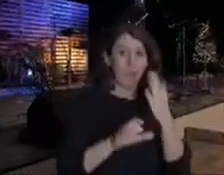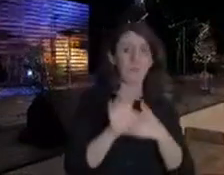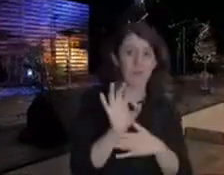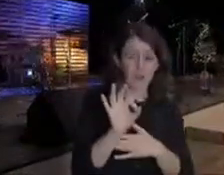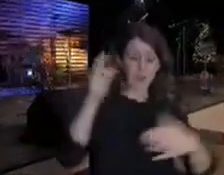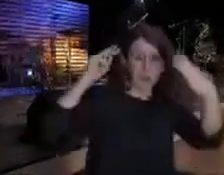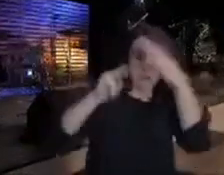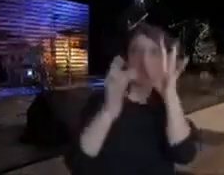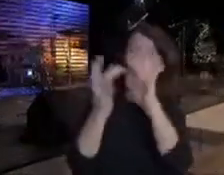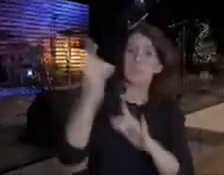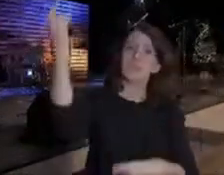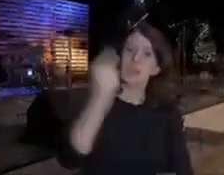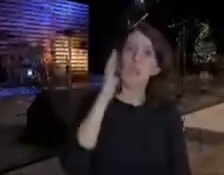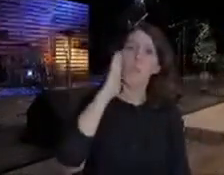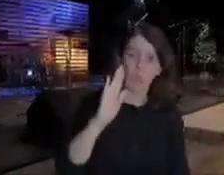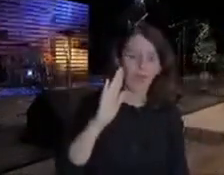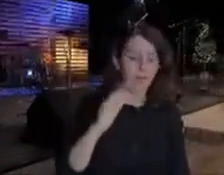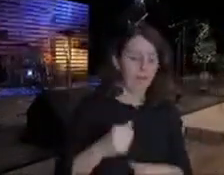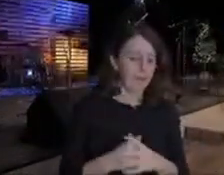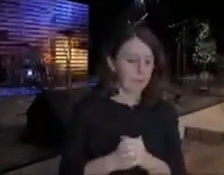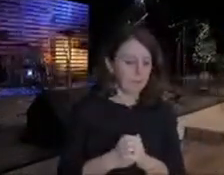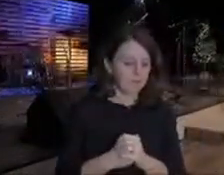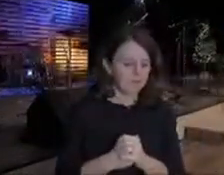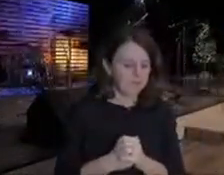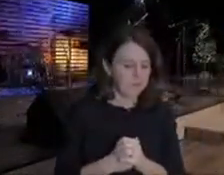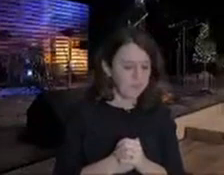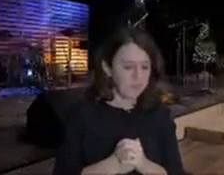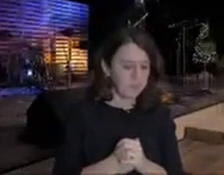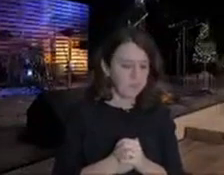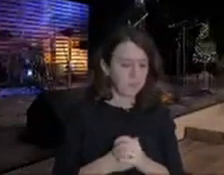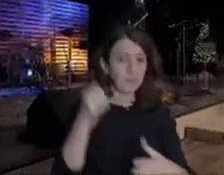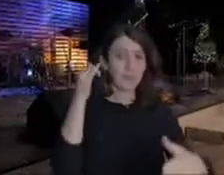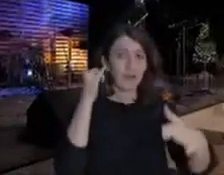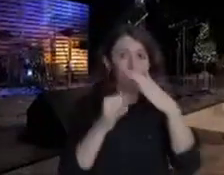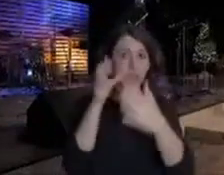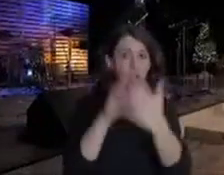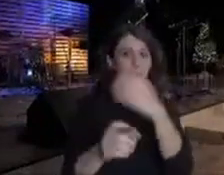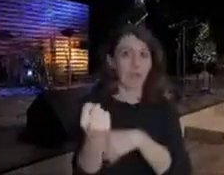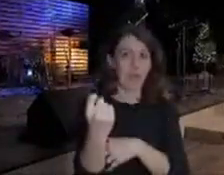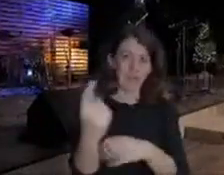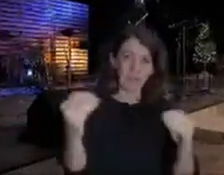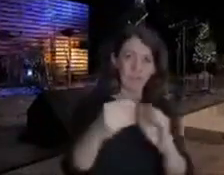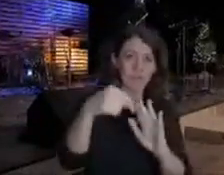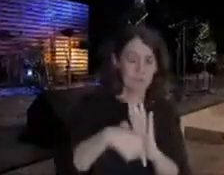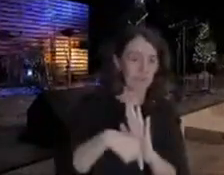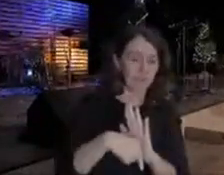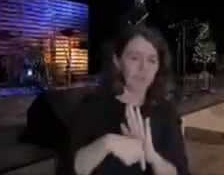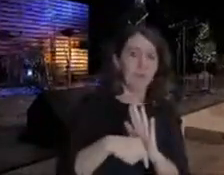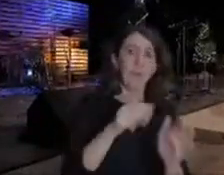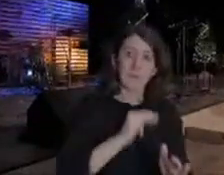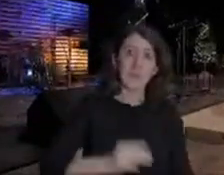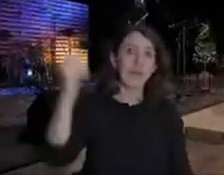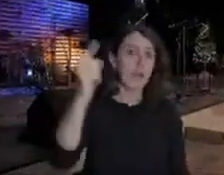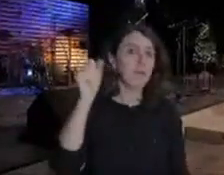coming. It was a promise that the Messiah was going to come. Isaiah chapter 11 goes a step further. It's not just that the